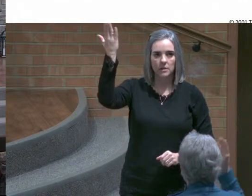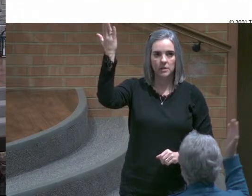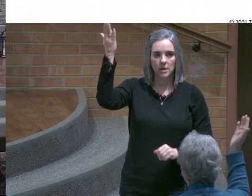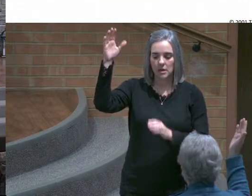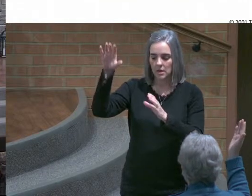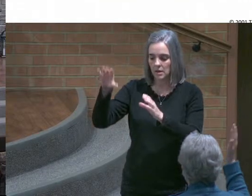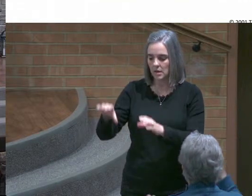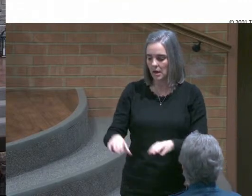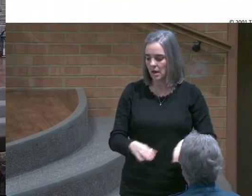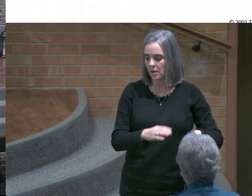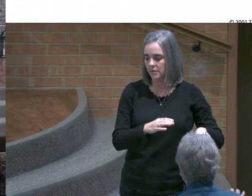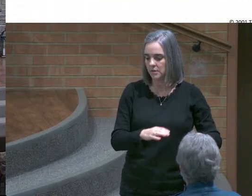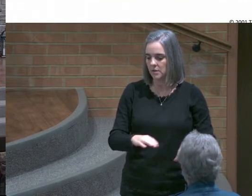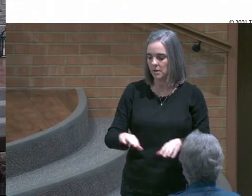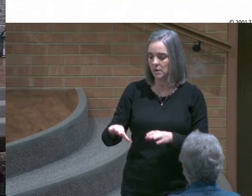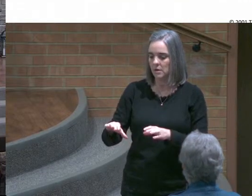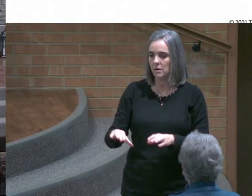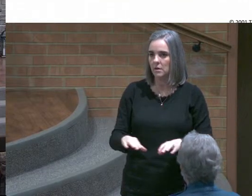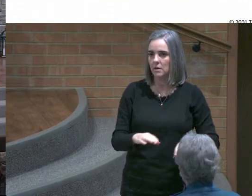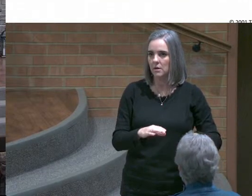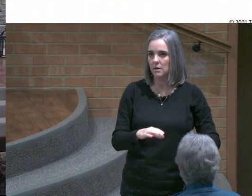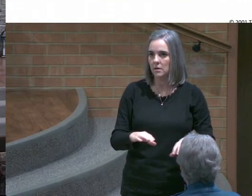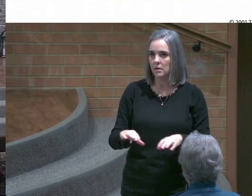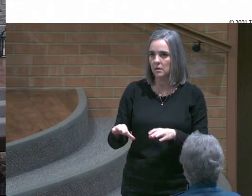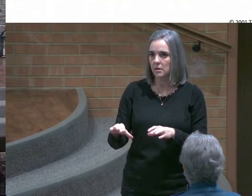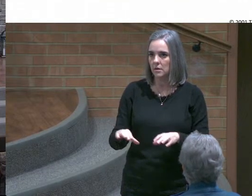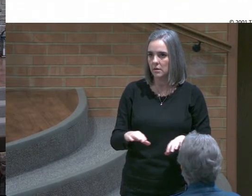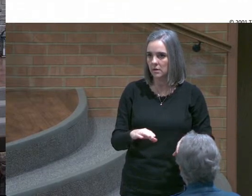great things he had